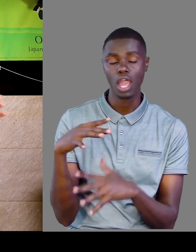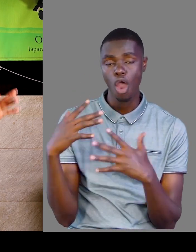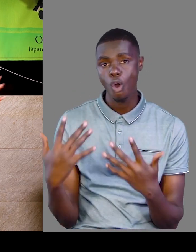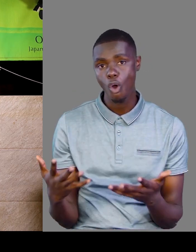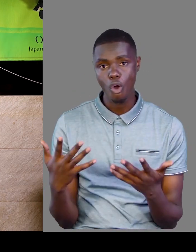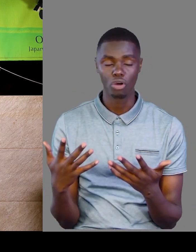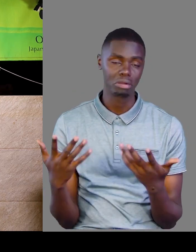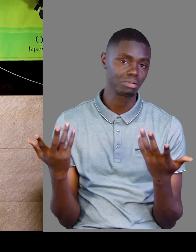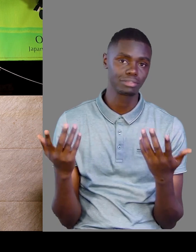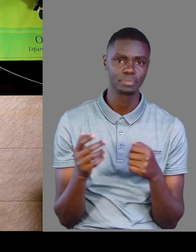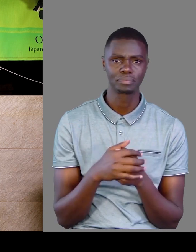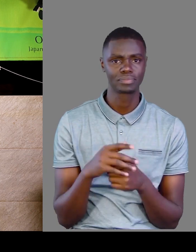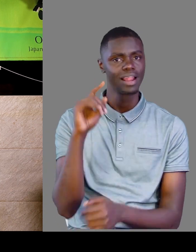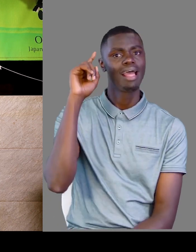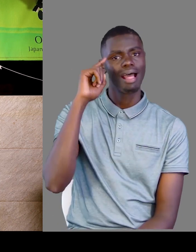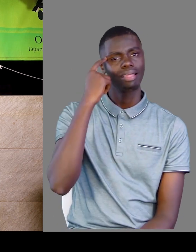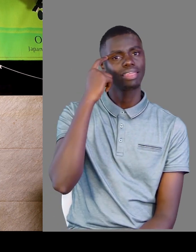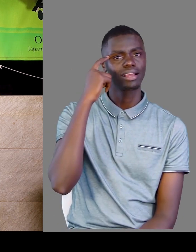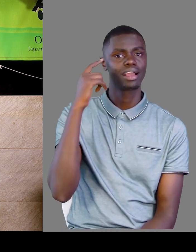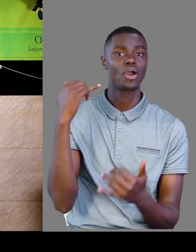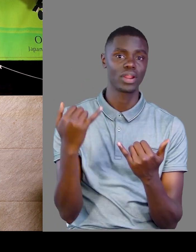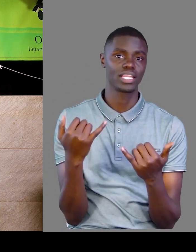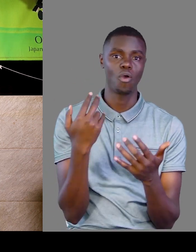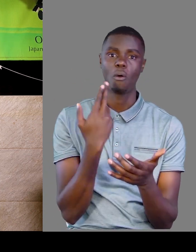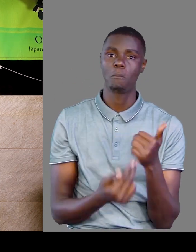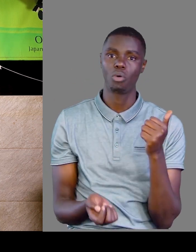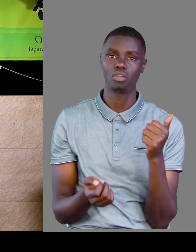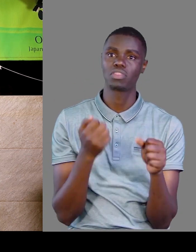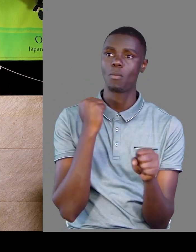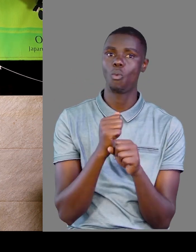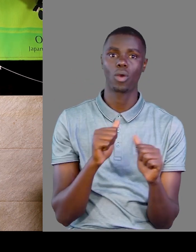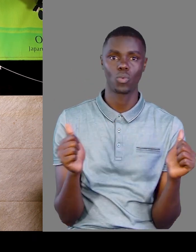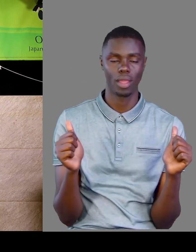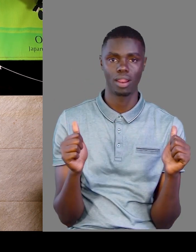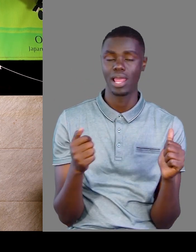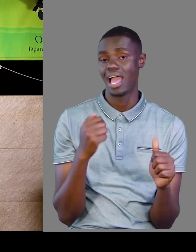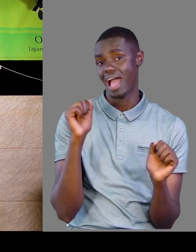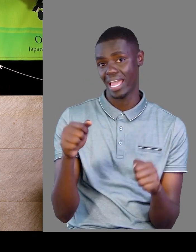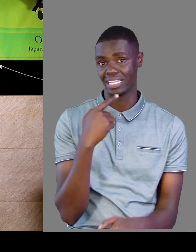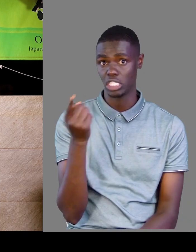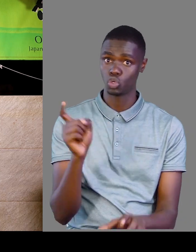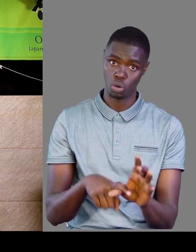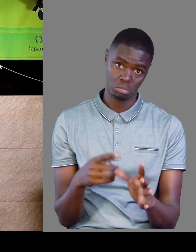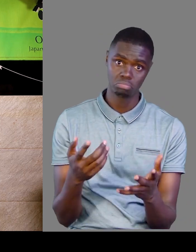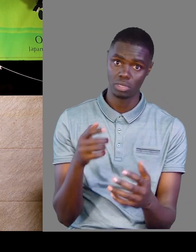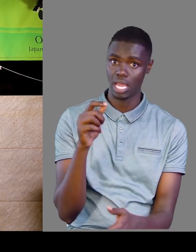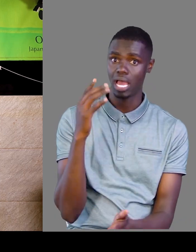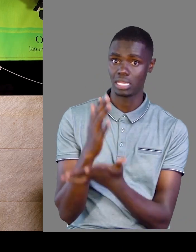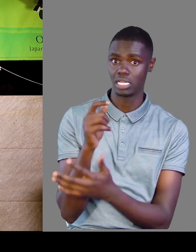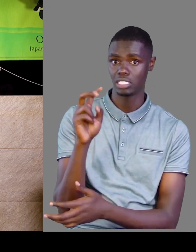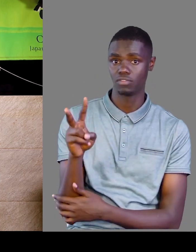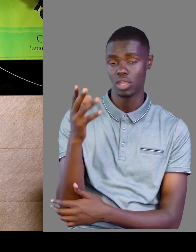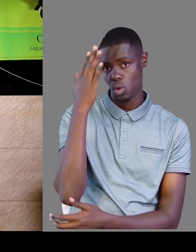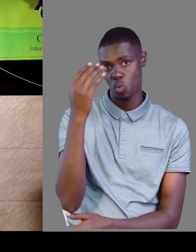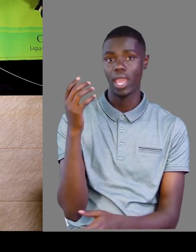space like reality TV? I think at this point, both of them actually work. I might say get into it, because